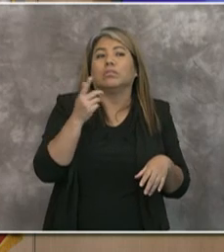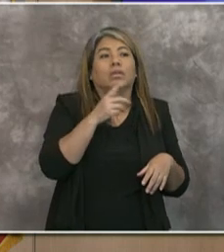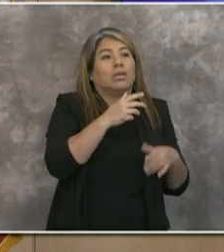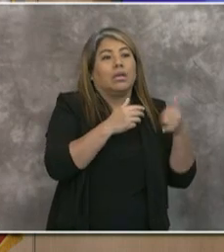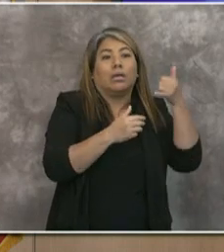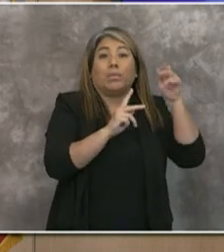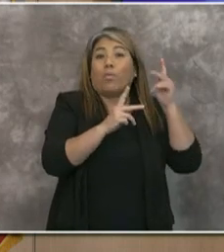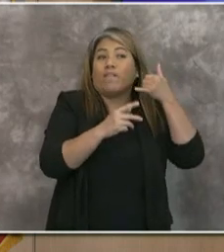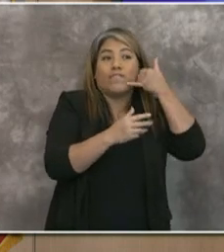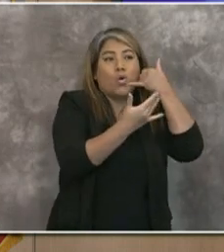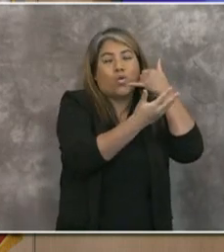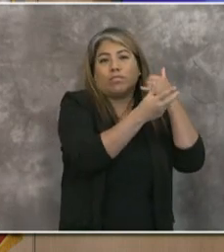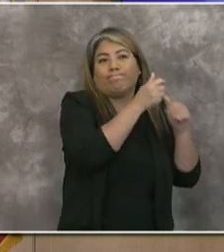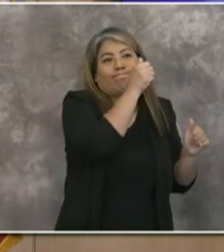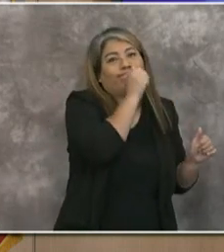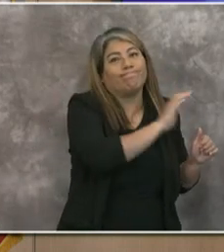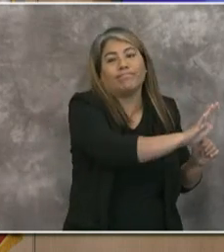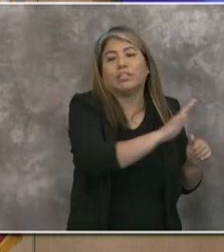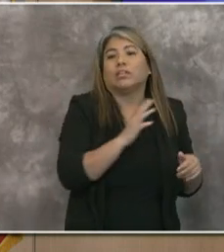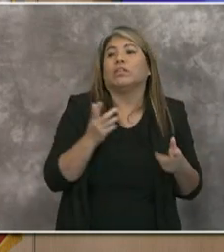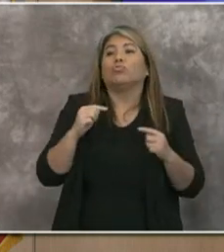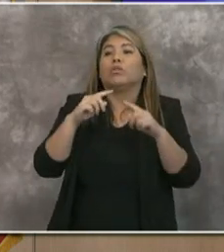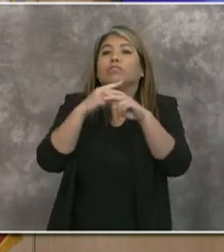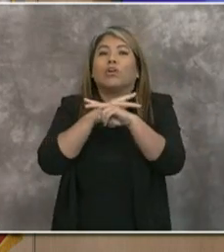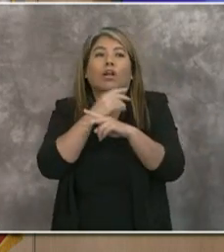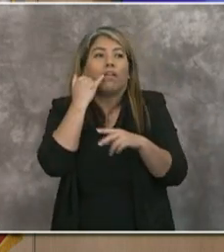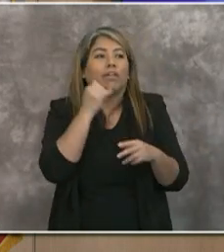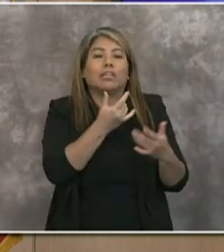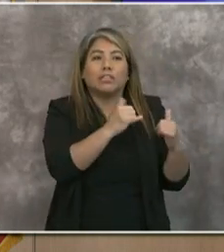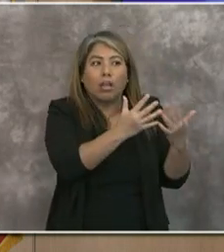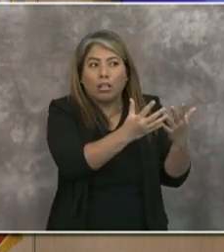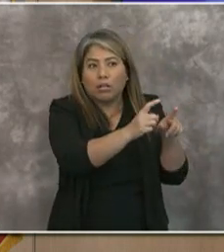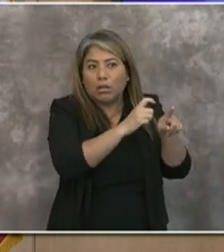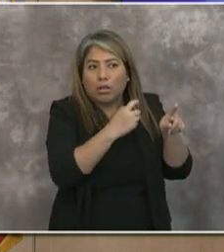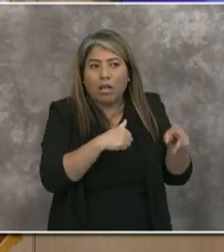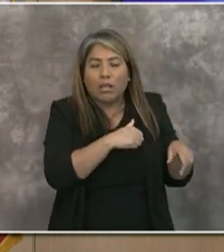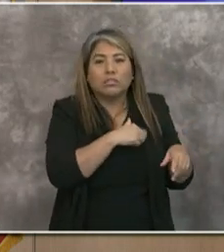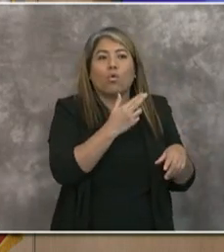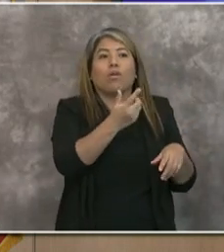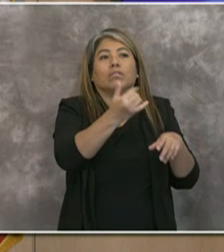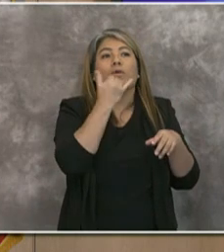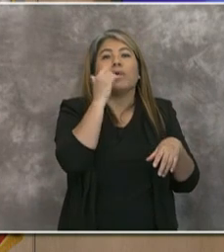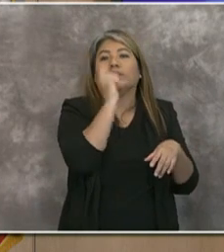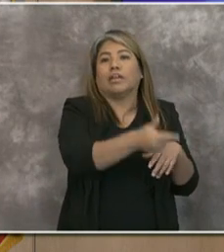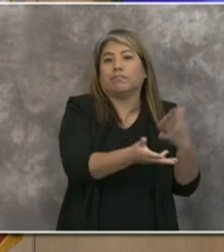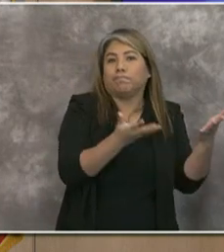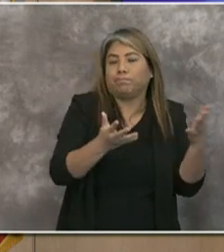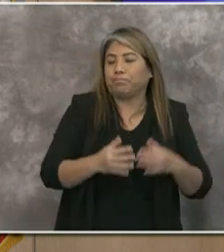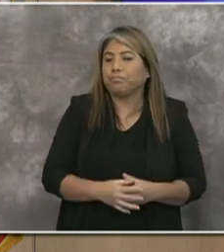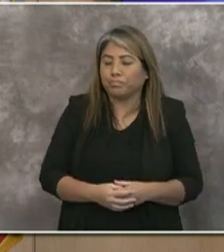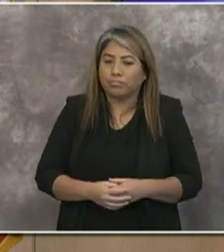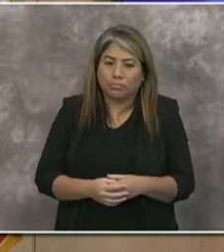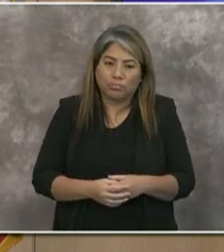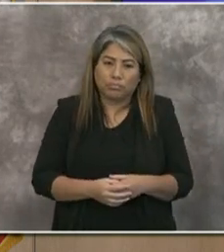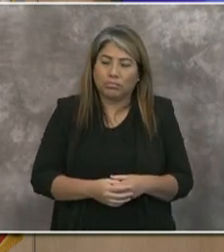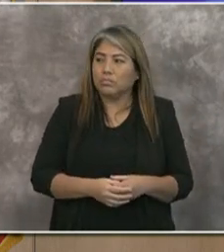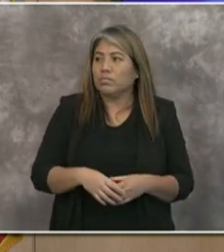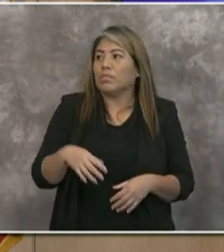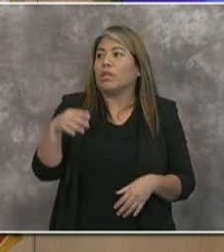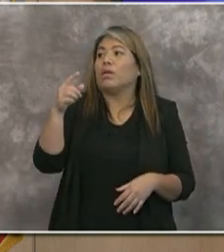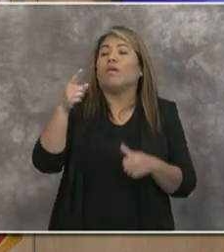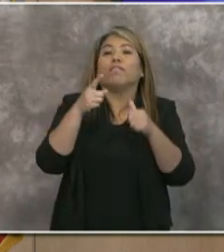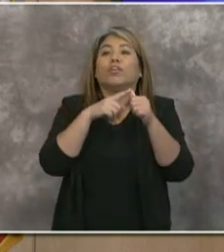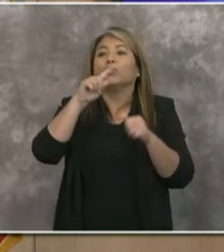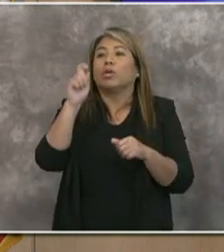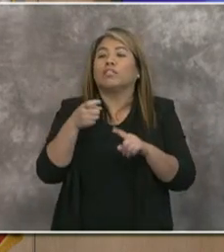be patient, we'll try to find out whether we can still get those calls or whether you need to call back later. Go ahead. Okay, I'll start my first question